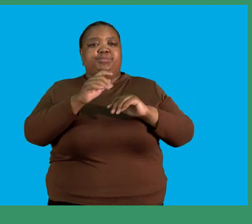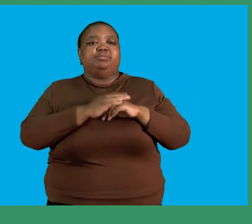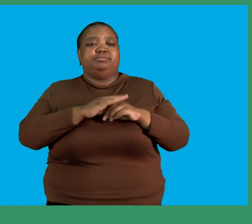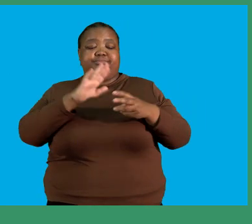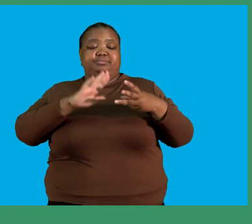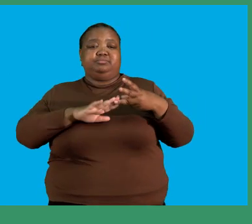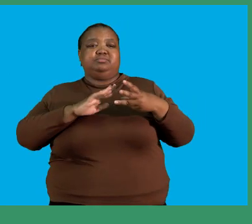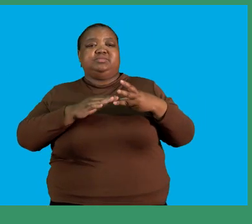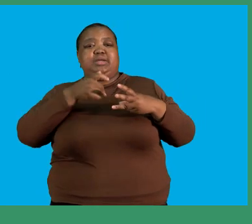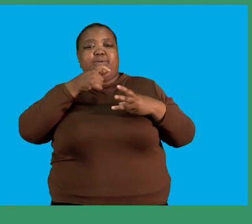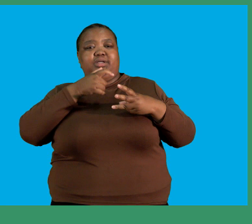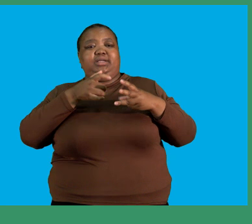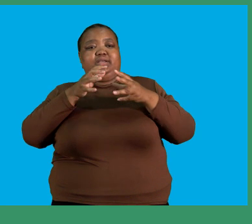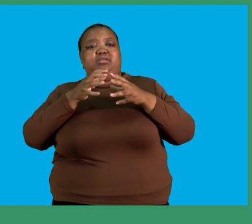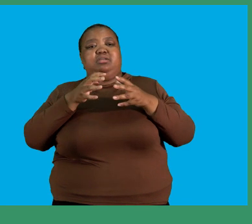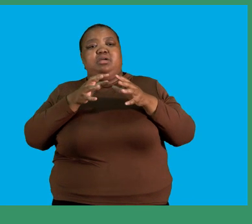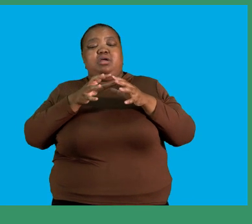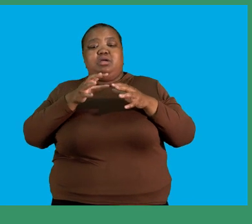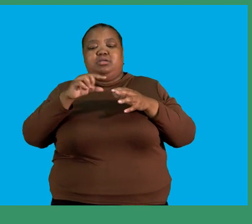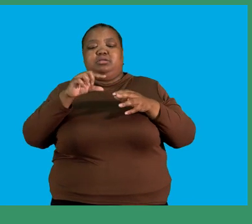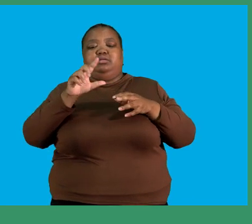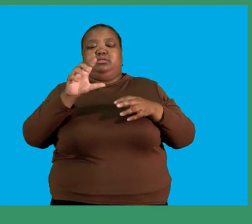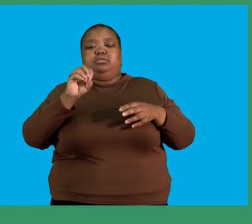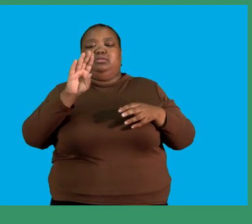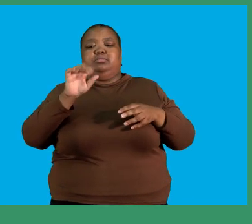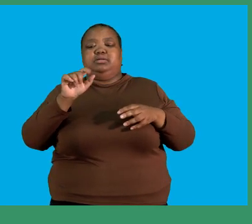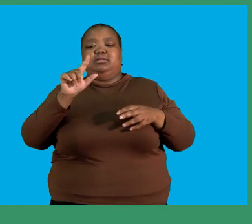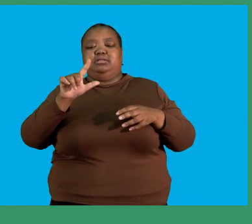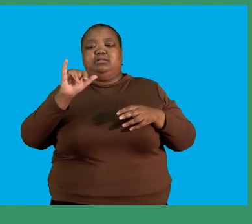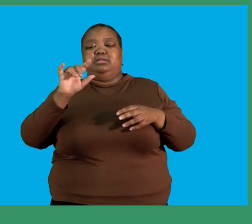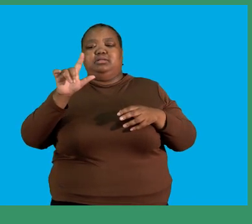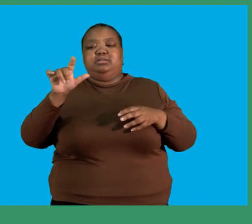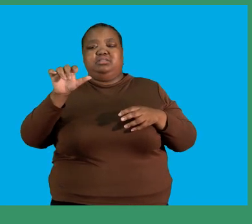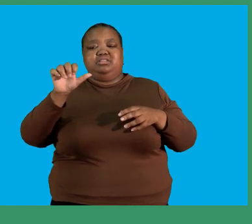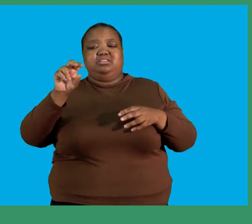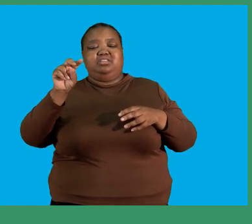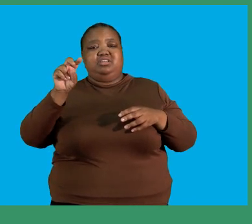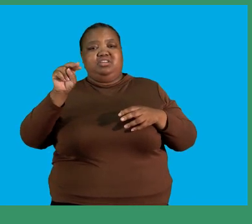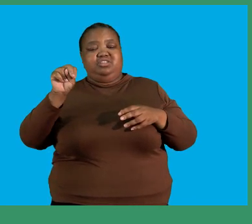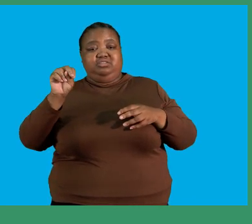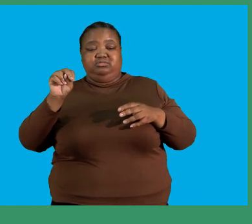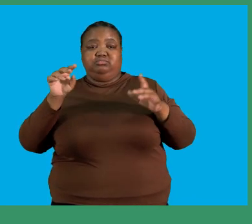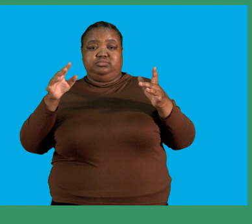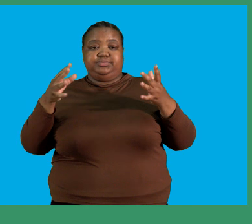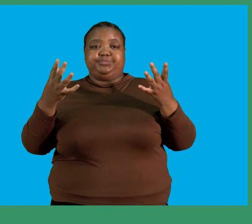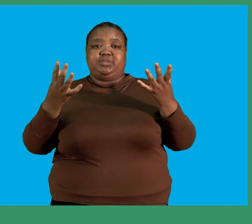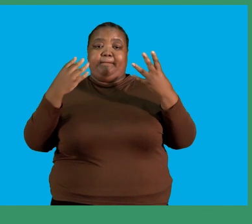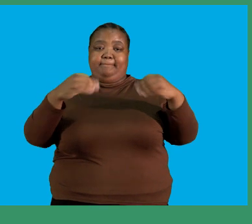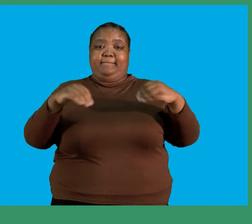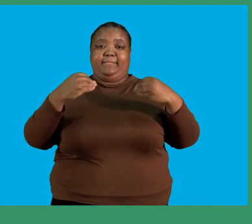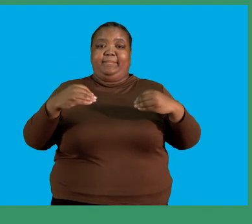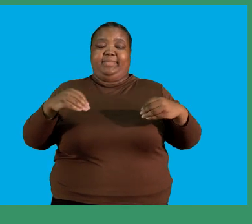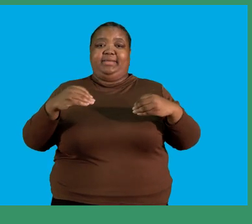the term globalization, which is when businesses start operating internationally with businesses in